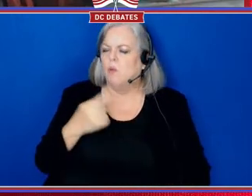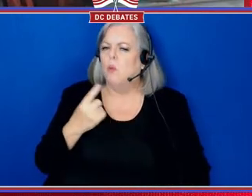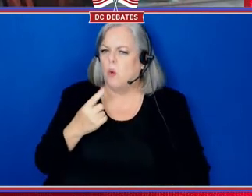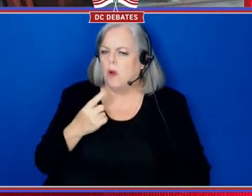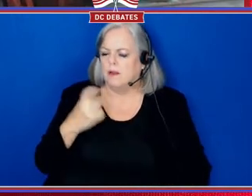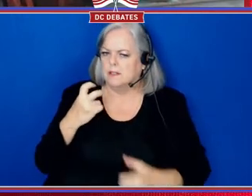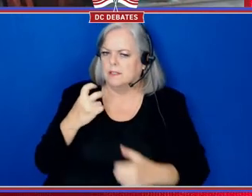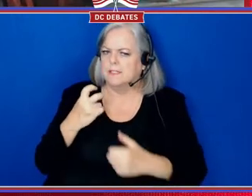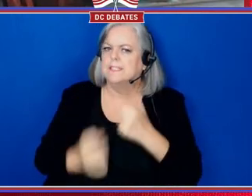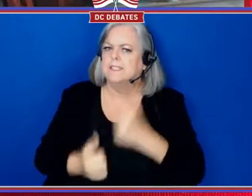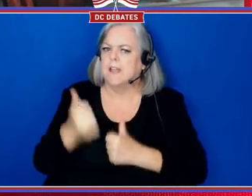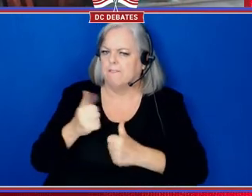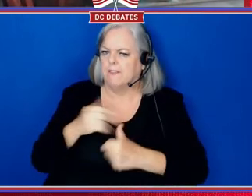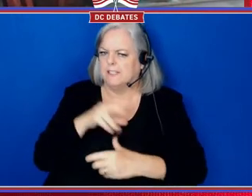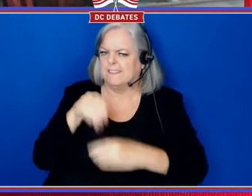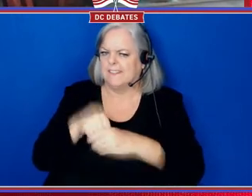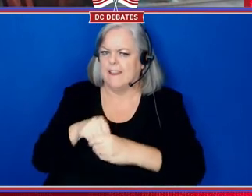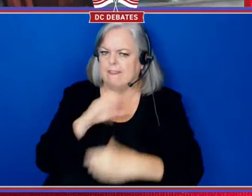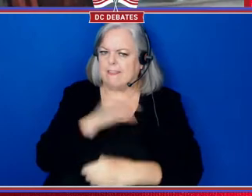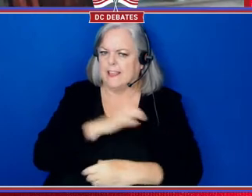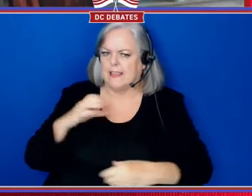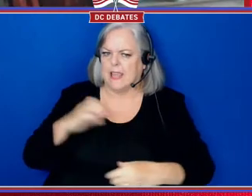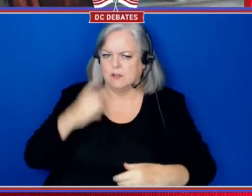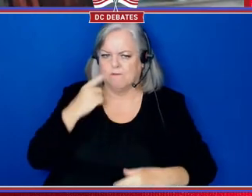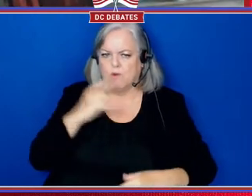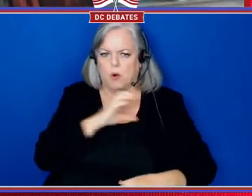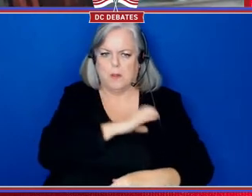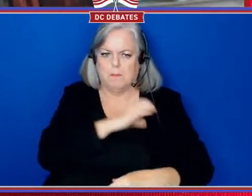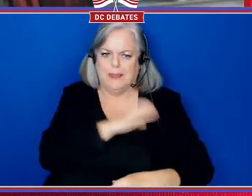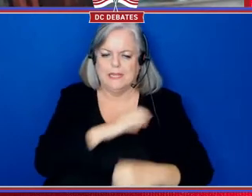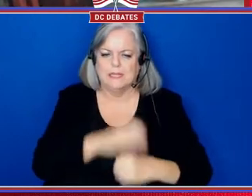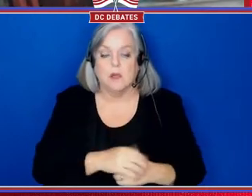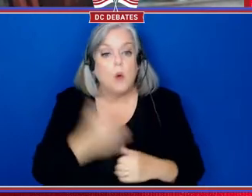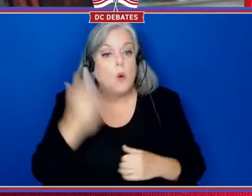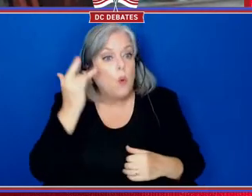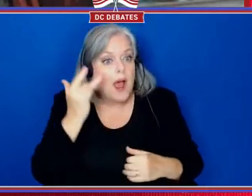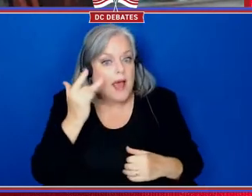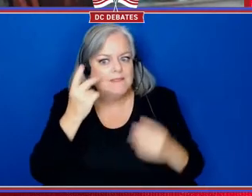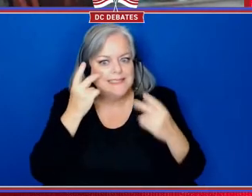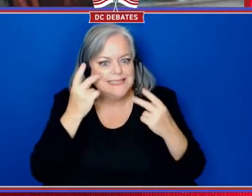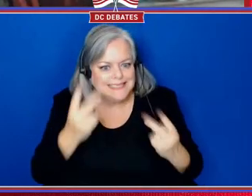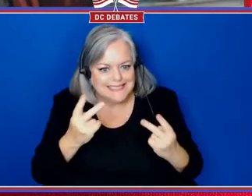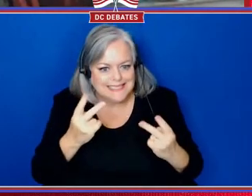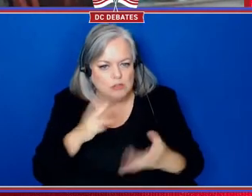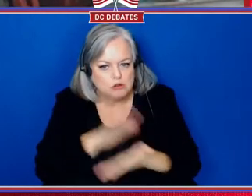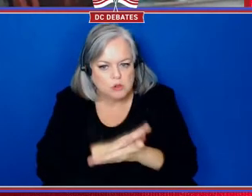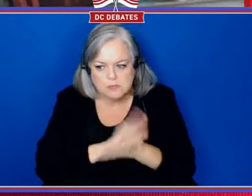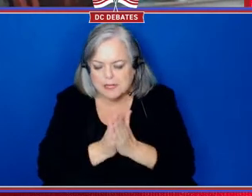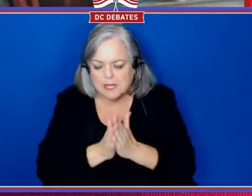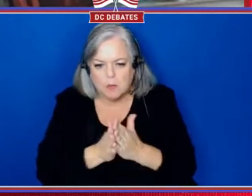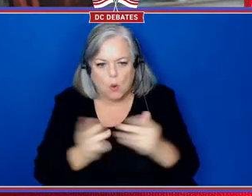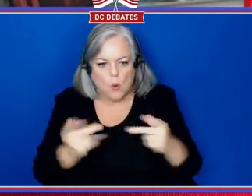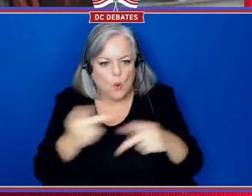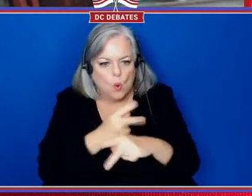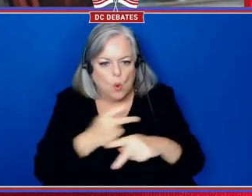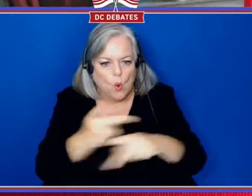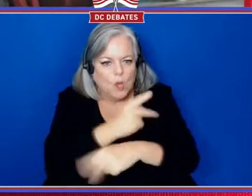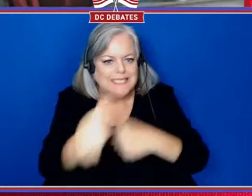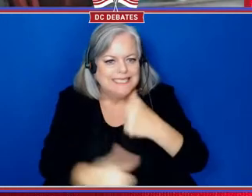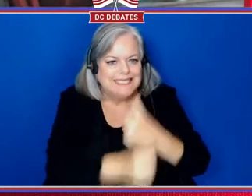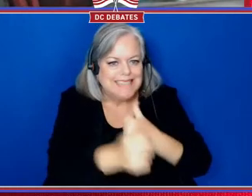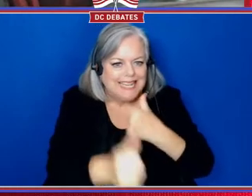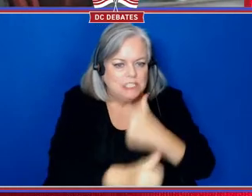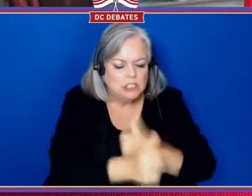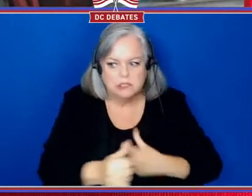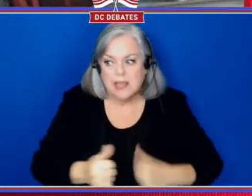because I see that our schools have become more and more dangerous. We've seen highest violence in D.C. we haven't seen in 20 years.